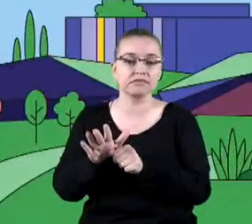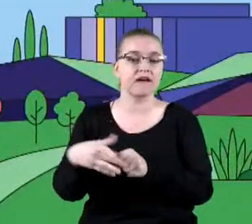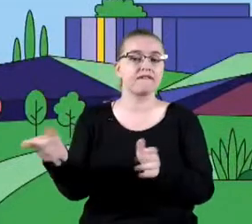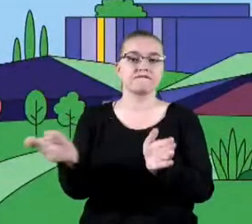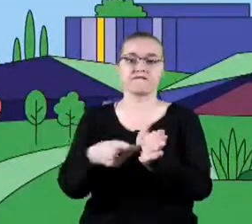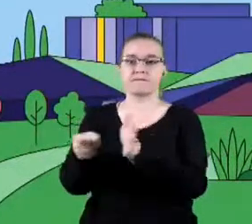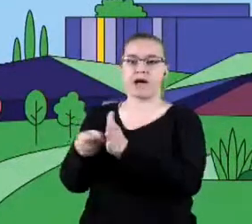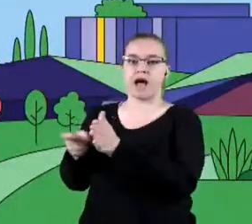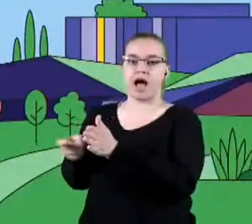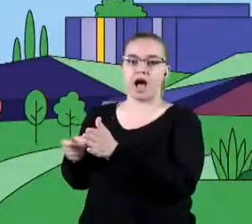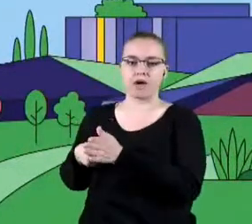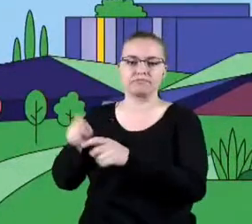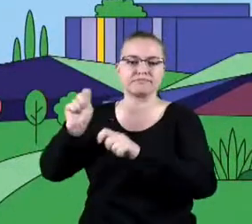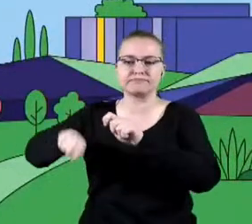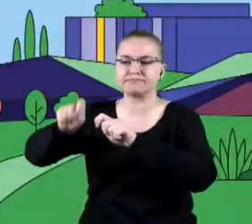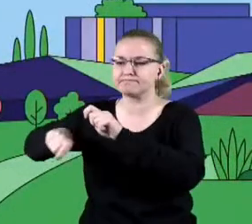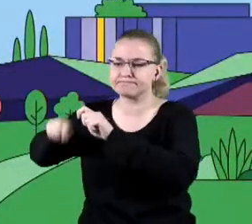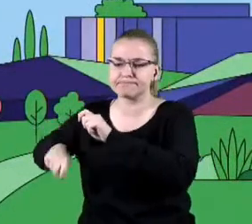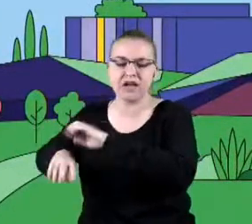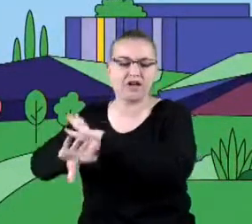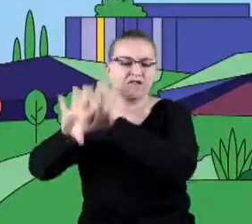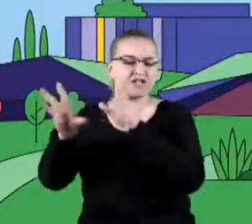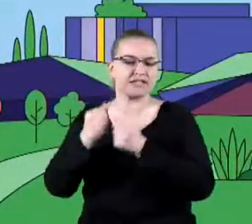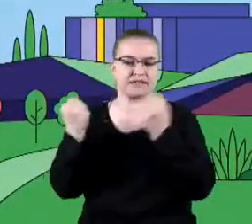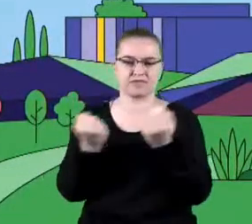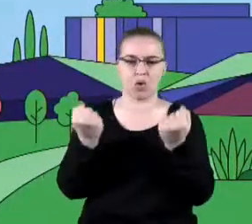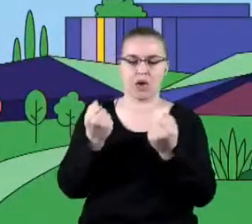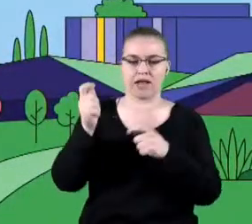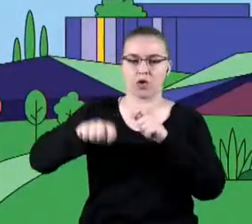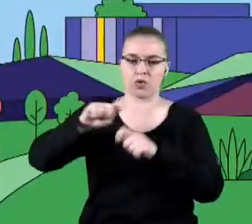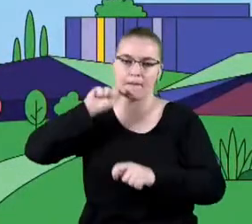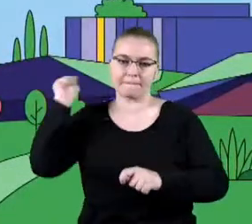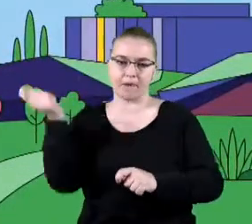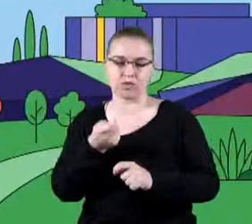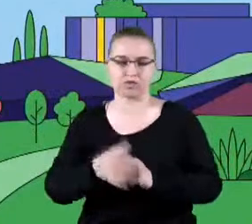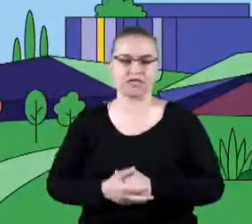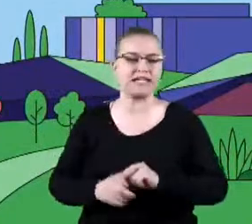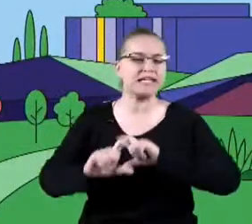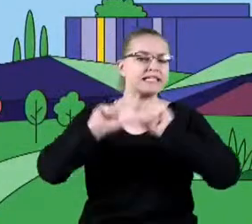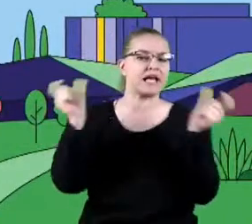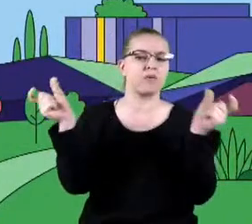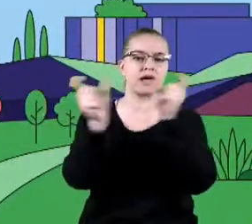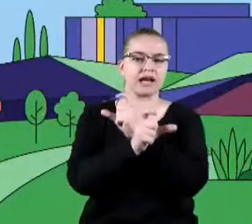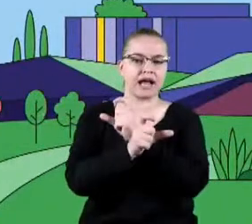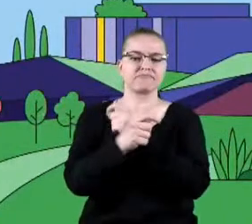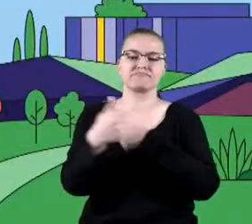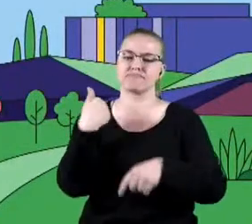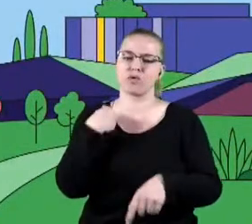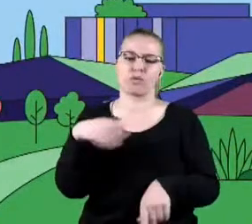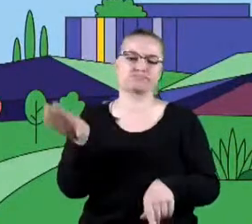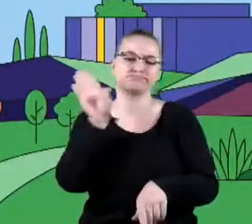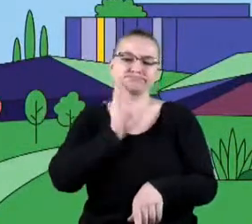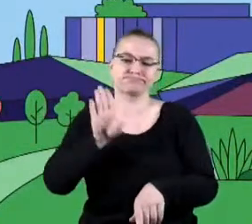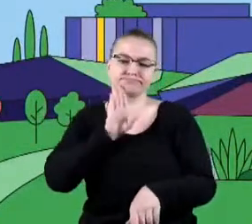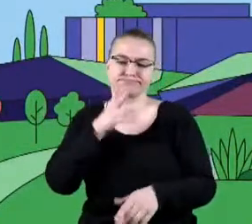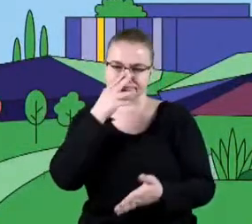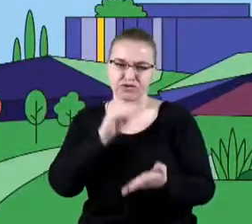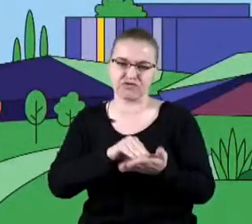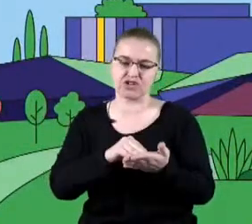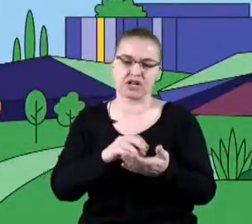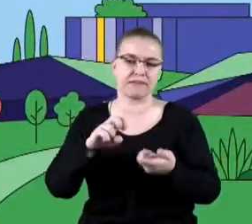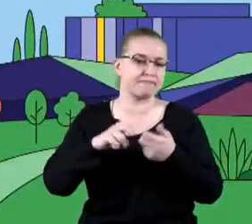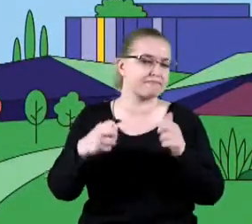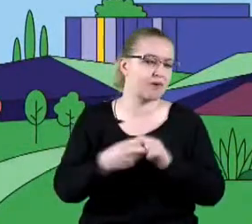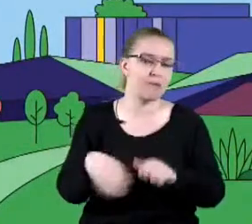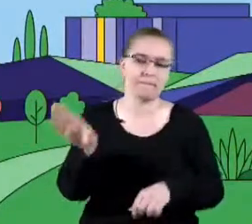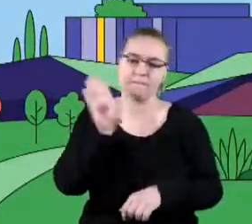Council officers, which are not many because the whole country is experiencing the same problem, as well as with the local